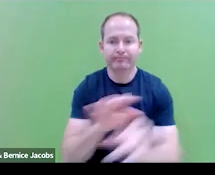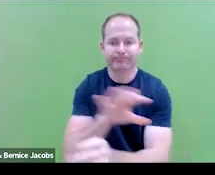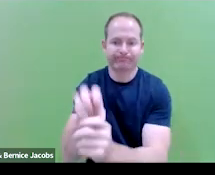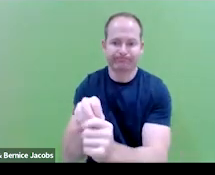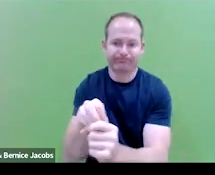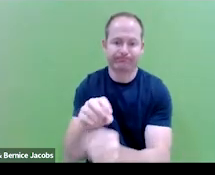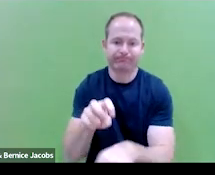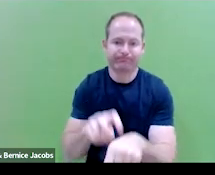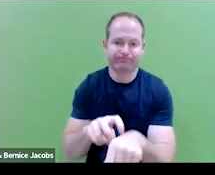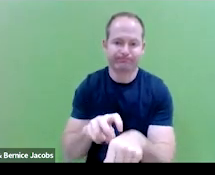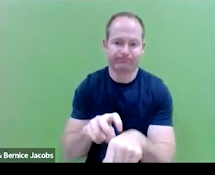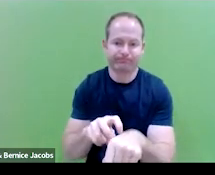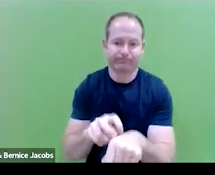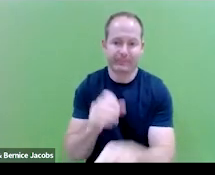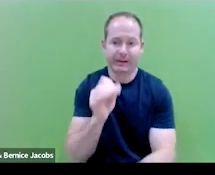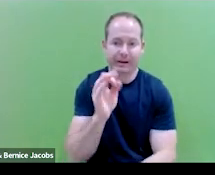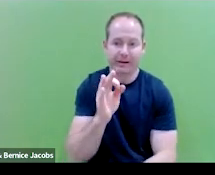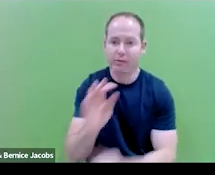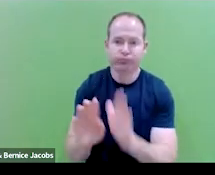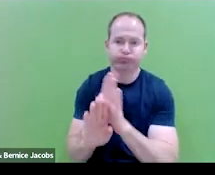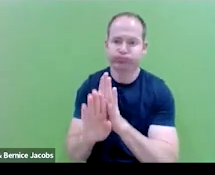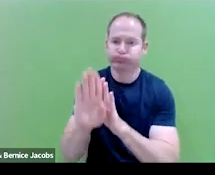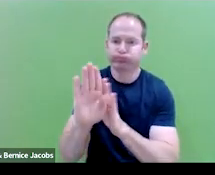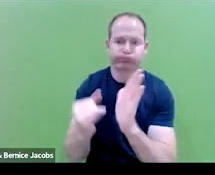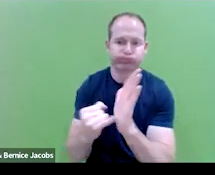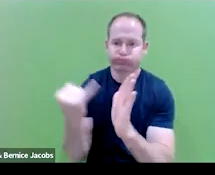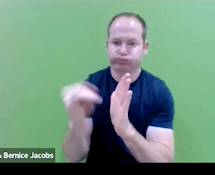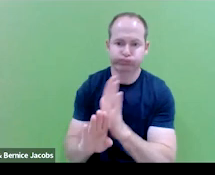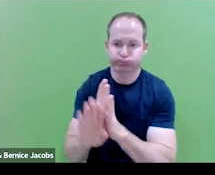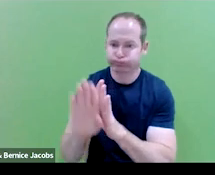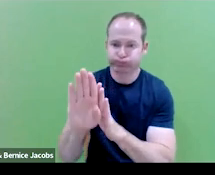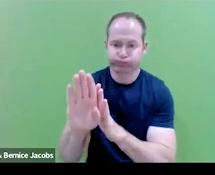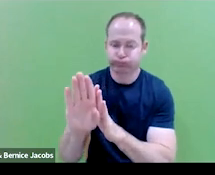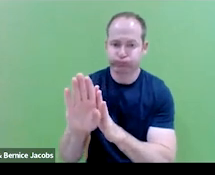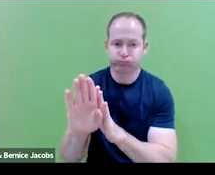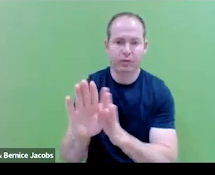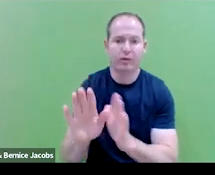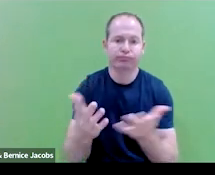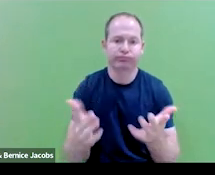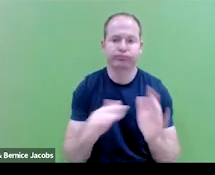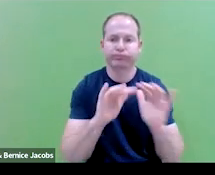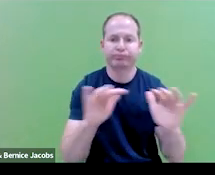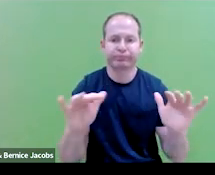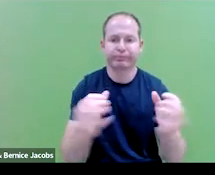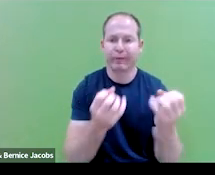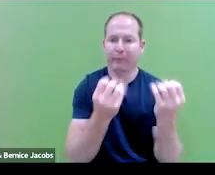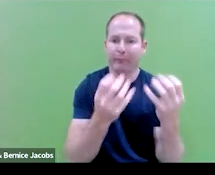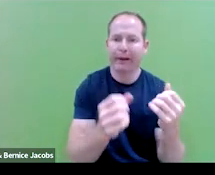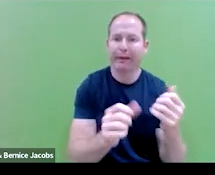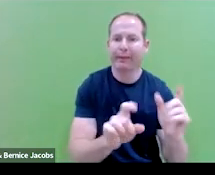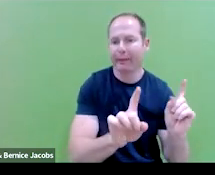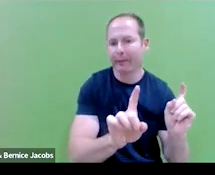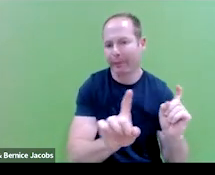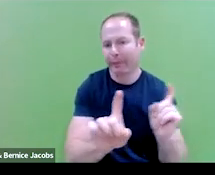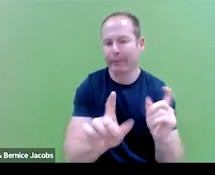large percentage of people behind. So it has to accommodate different users. And I think the awareness of that